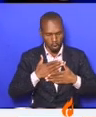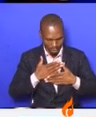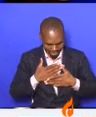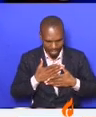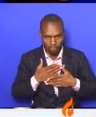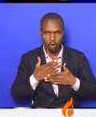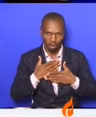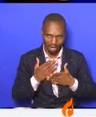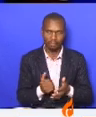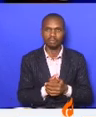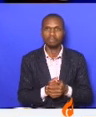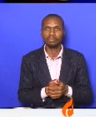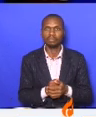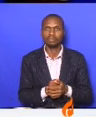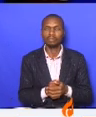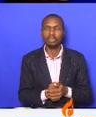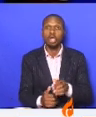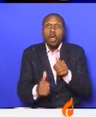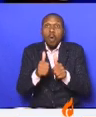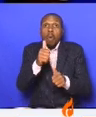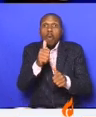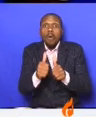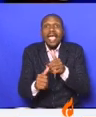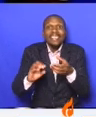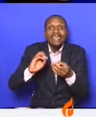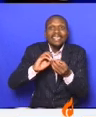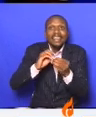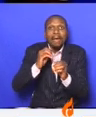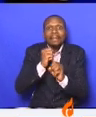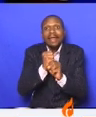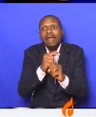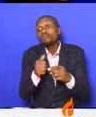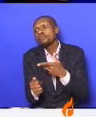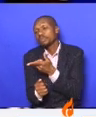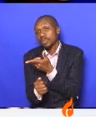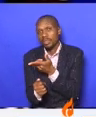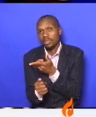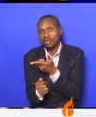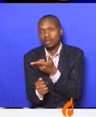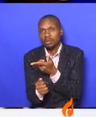Honorable Wambua, which floor I have taken away from you?